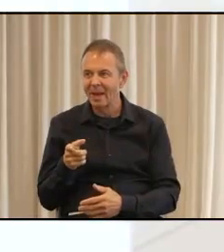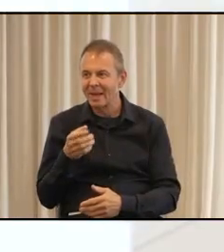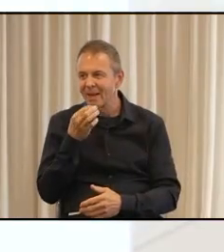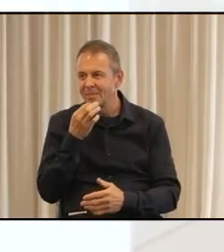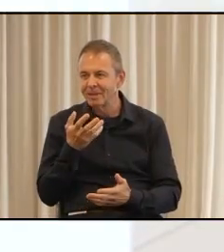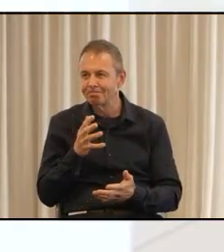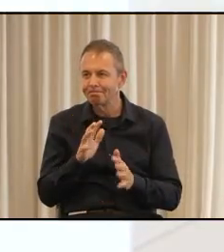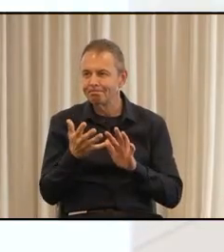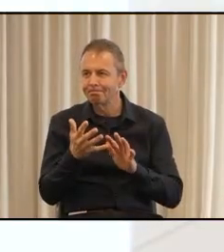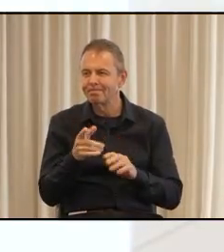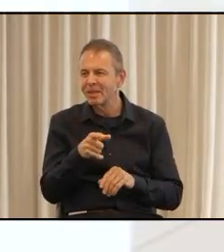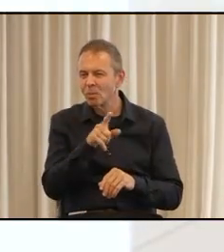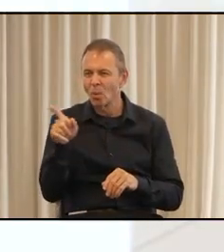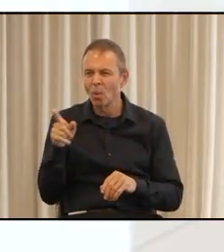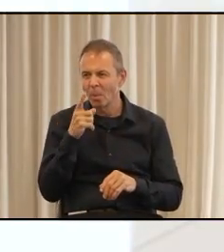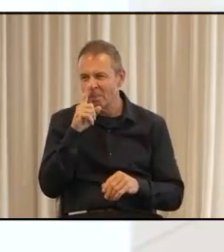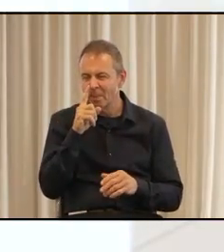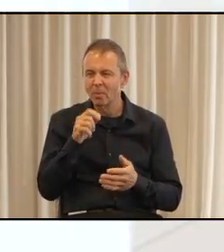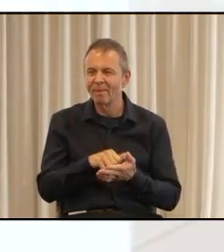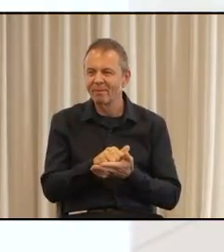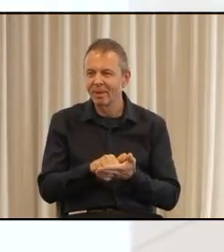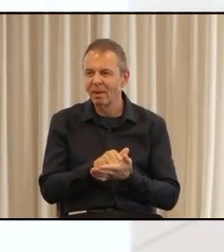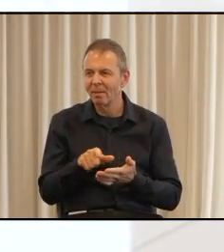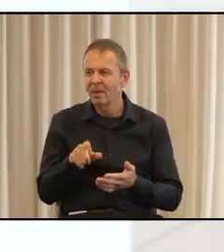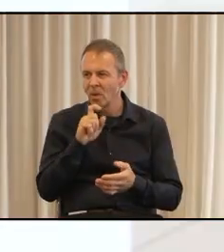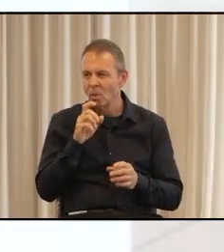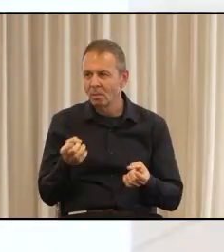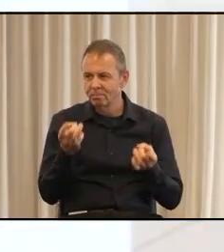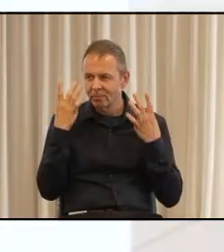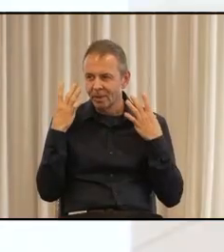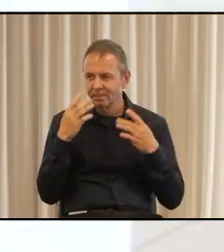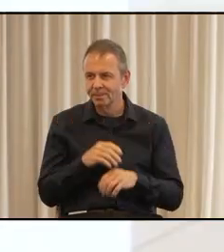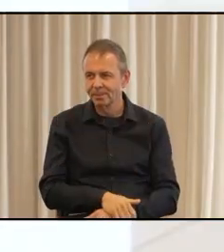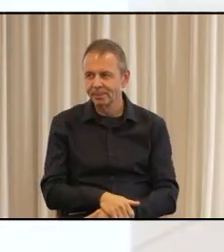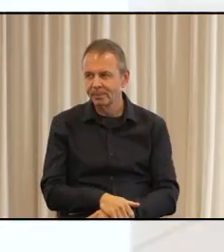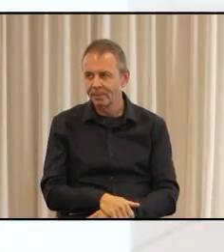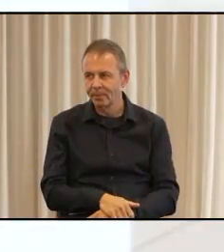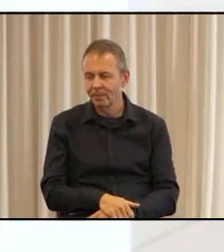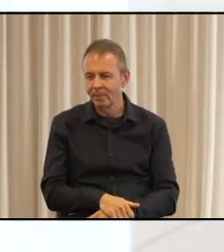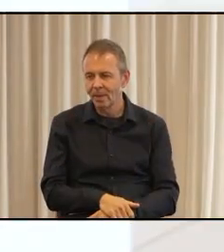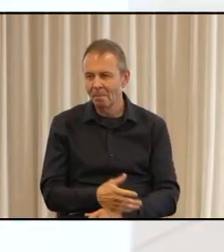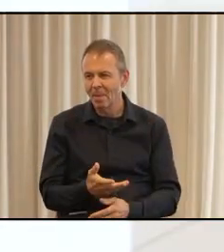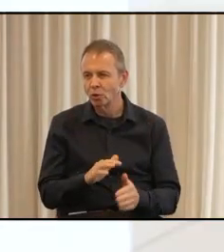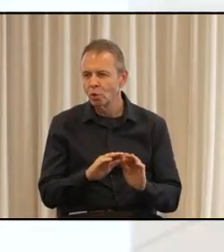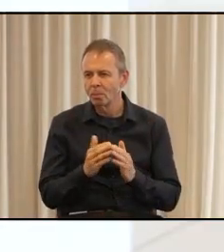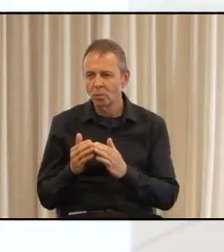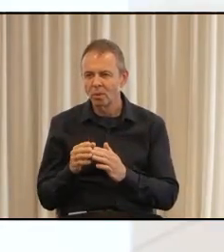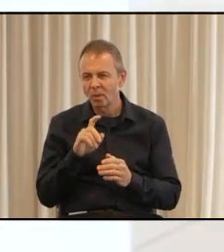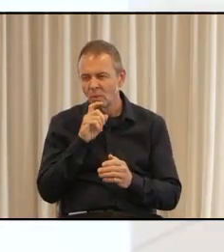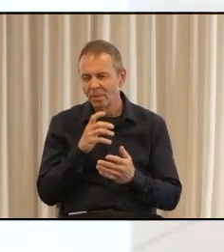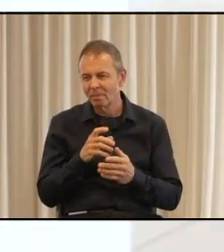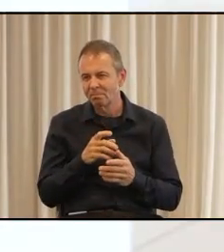of charisma where things just wash off him. It's very helpful, really. But generally the community is quite safe.